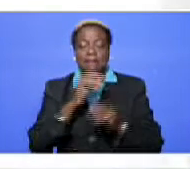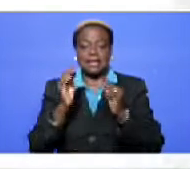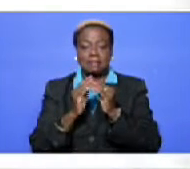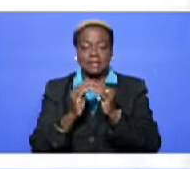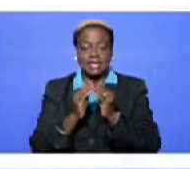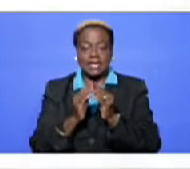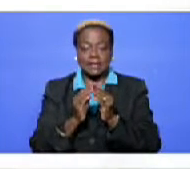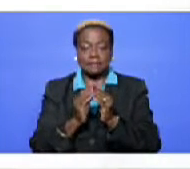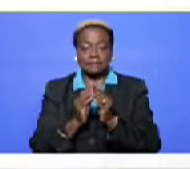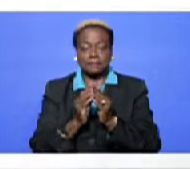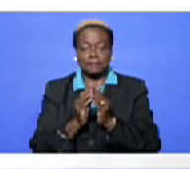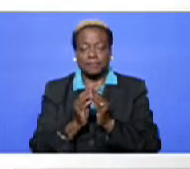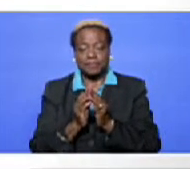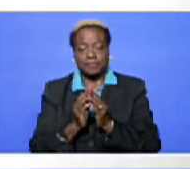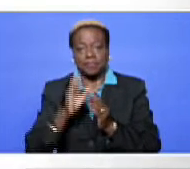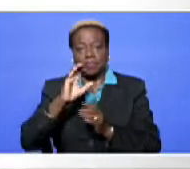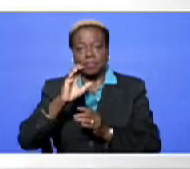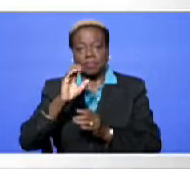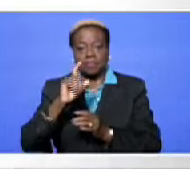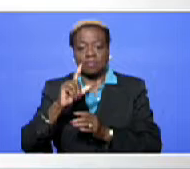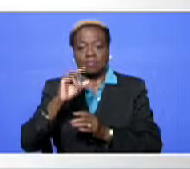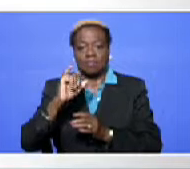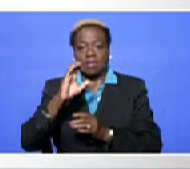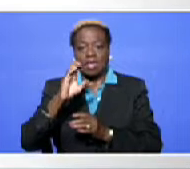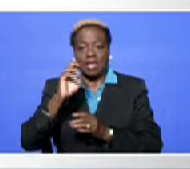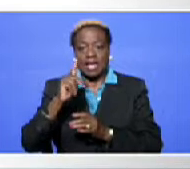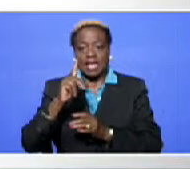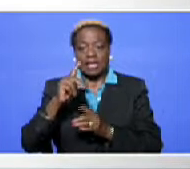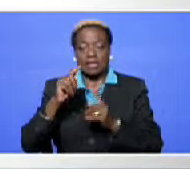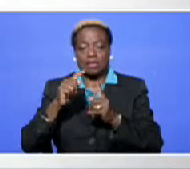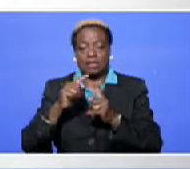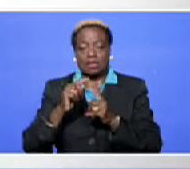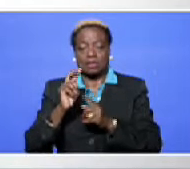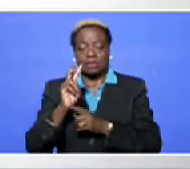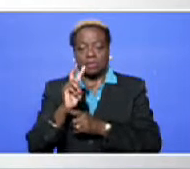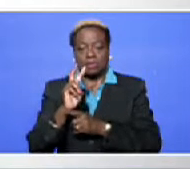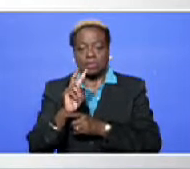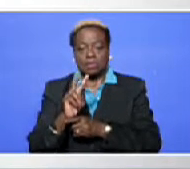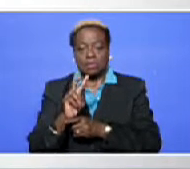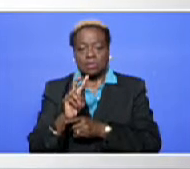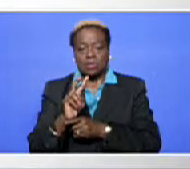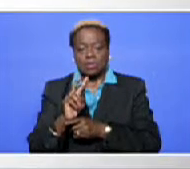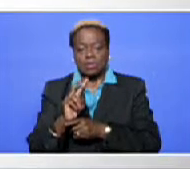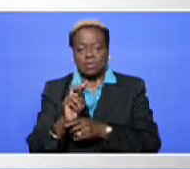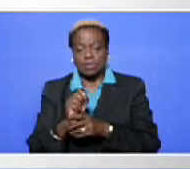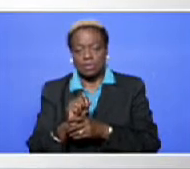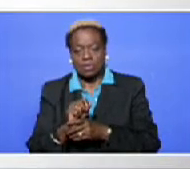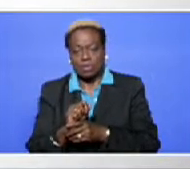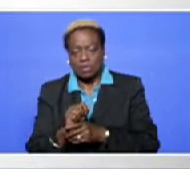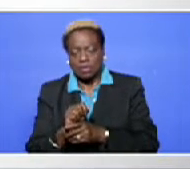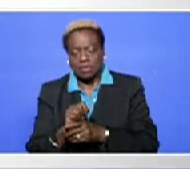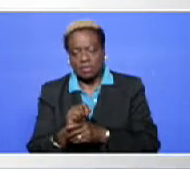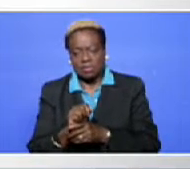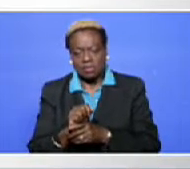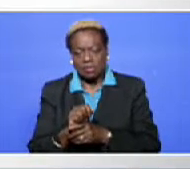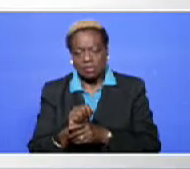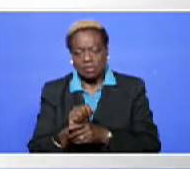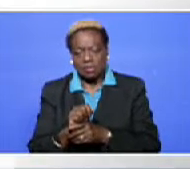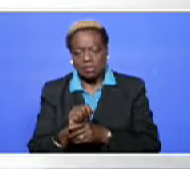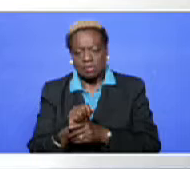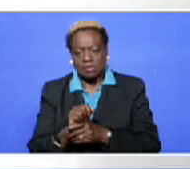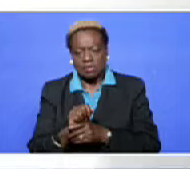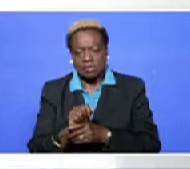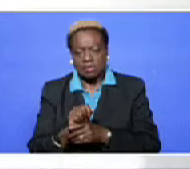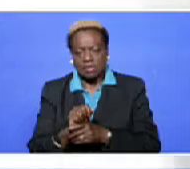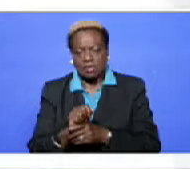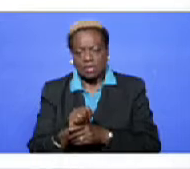it is a new program, and there is a steep learning curve, a little steeper than we had anticipated, I think we would admit that. But we're doing our